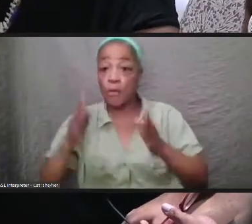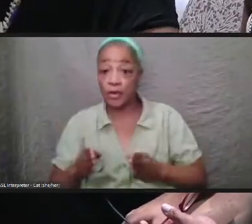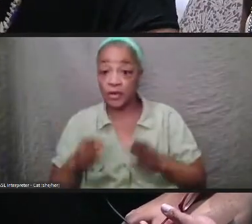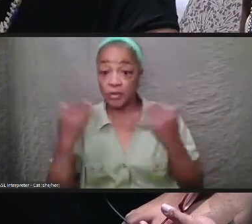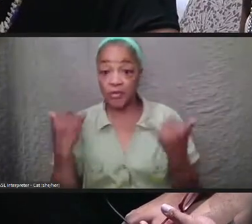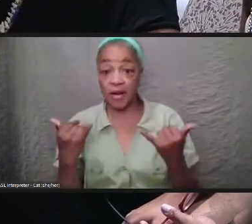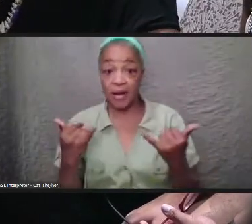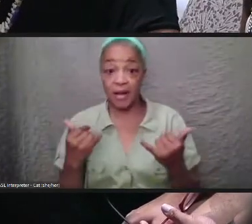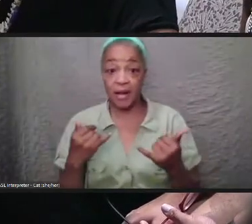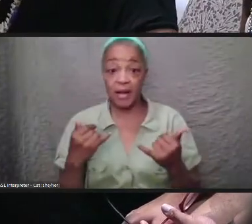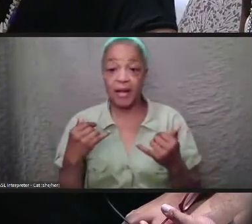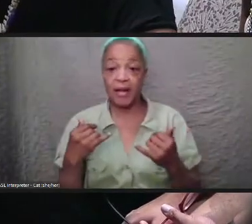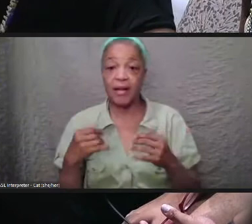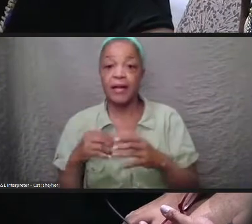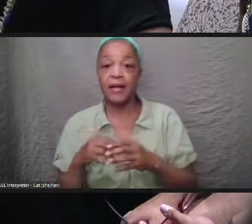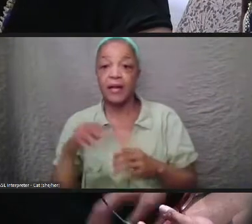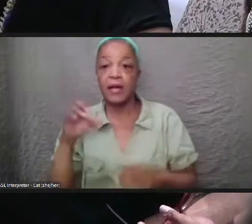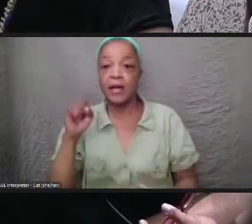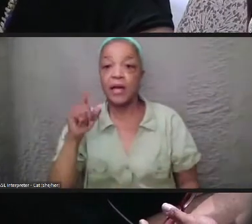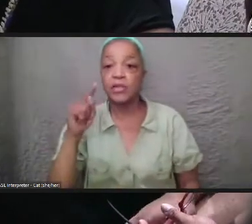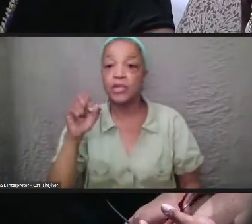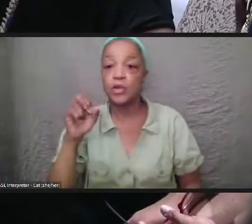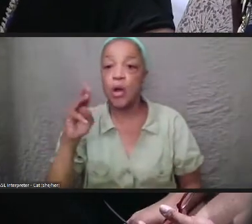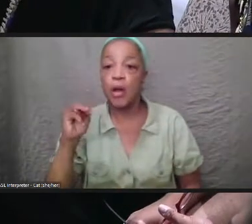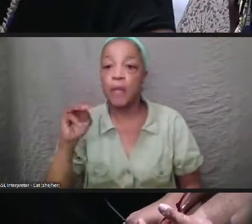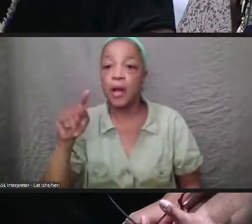now. Hot take is Storm Thomas.